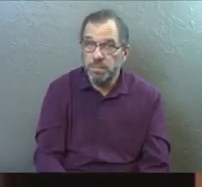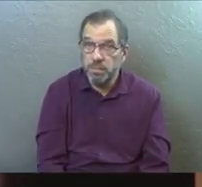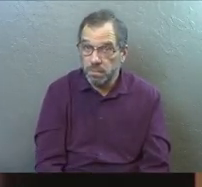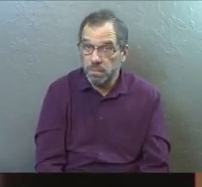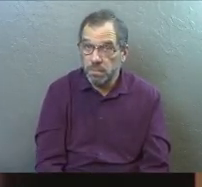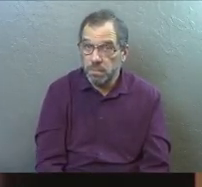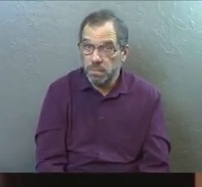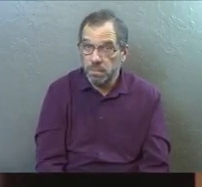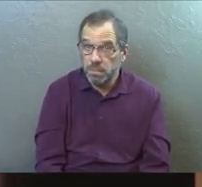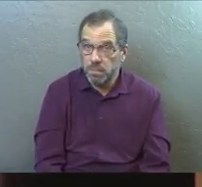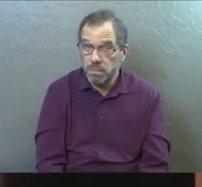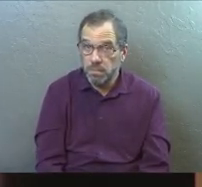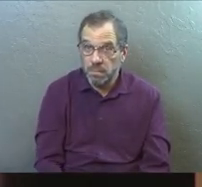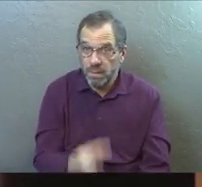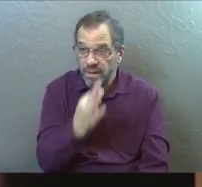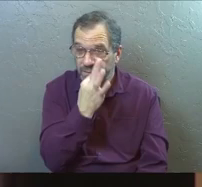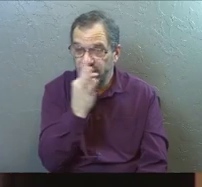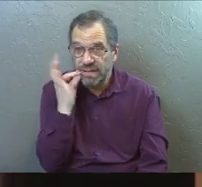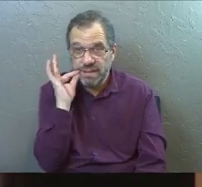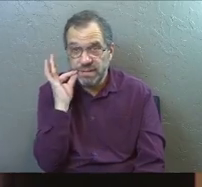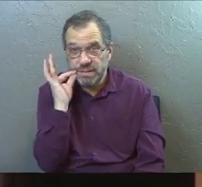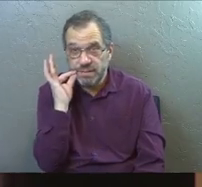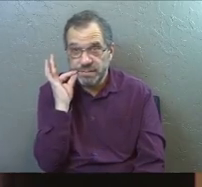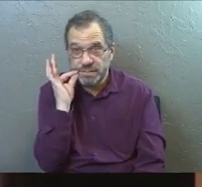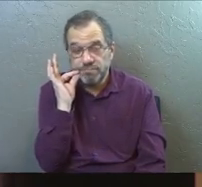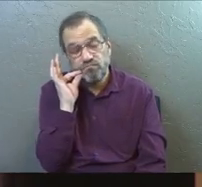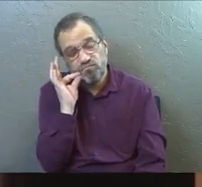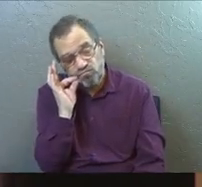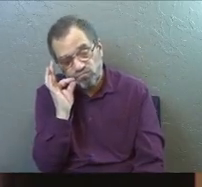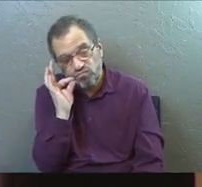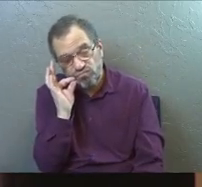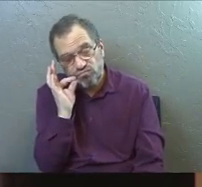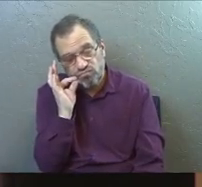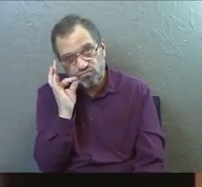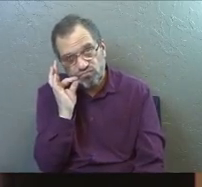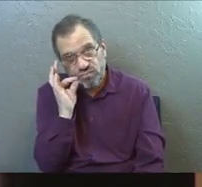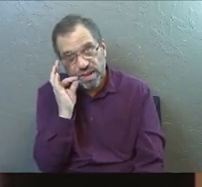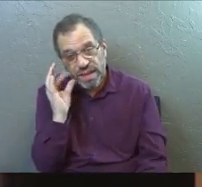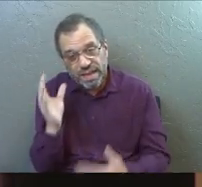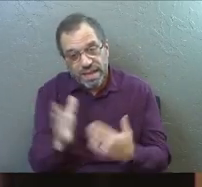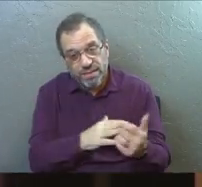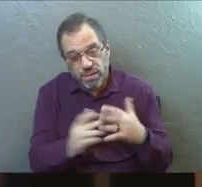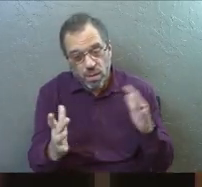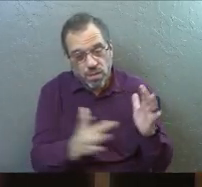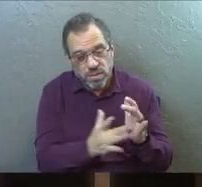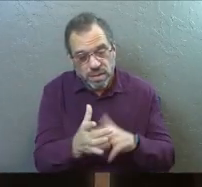do? Fasting. So even though I just